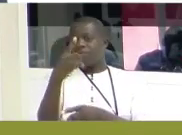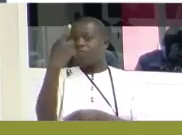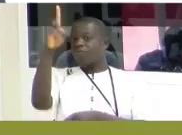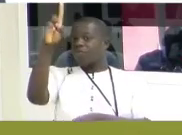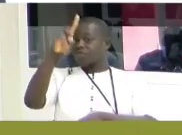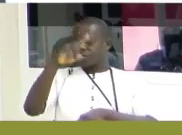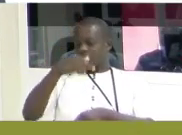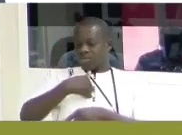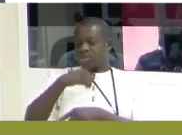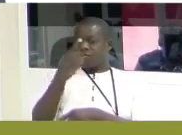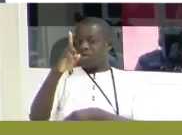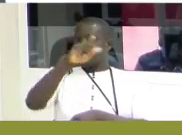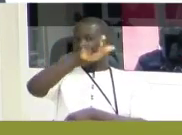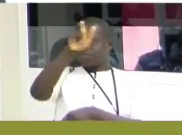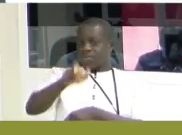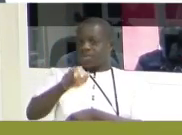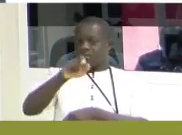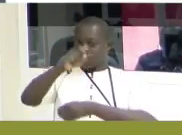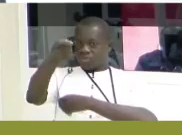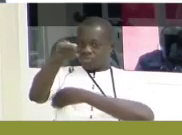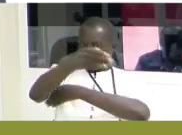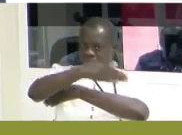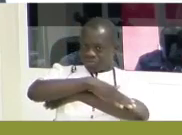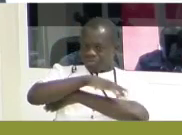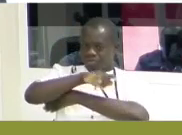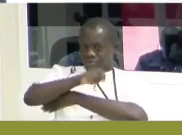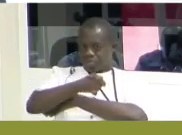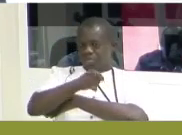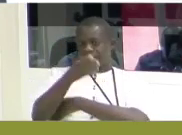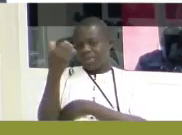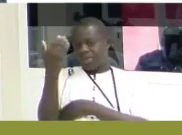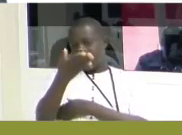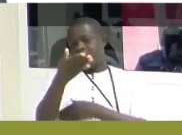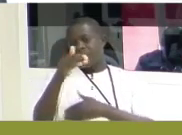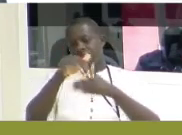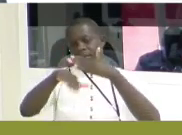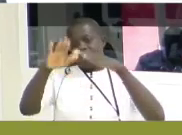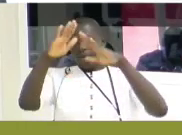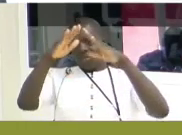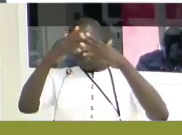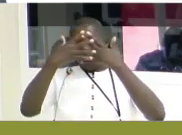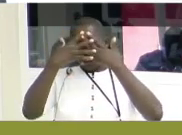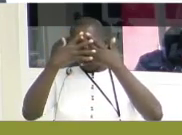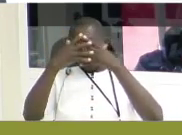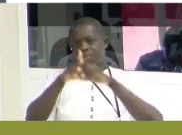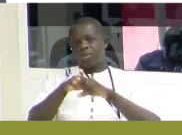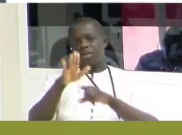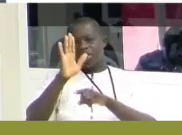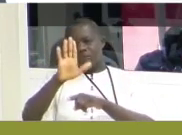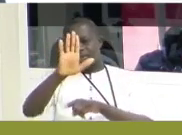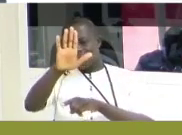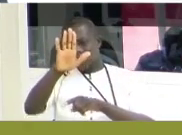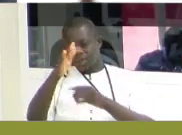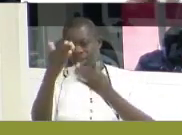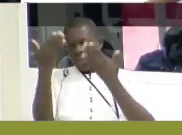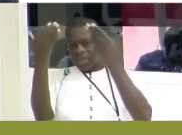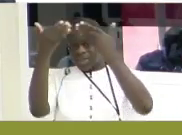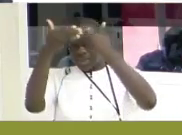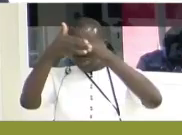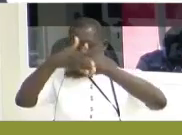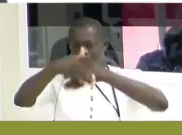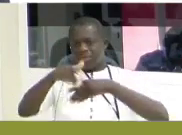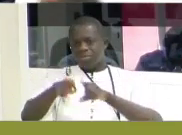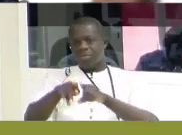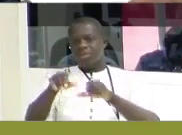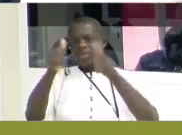first person they locked in that cell. Then later on at night, I started seeing